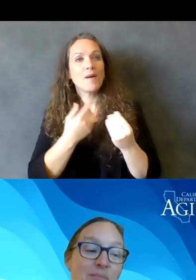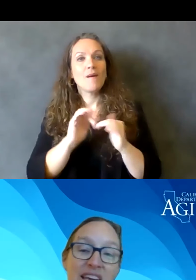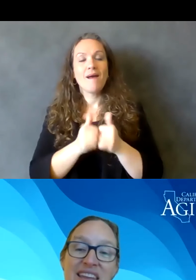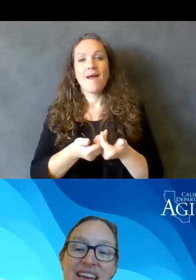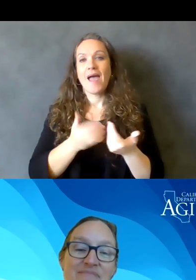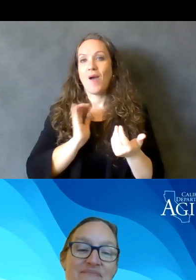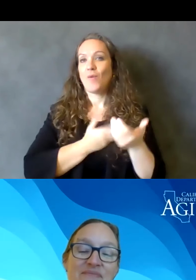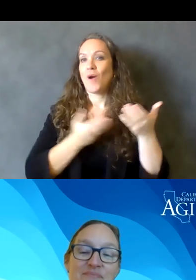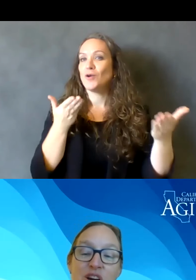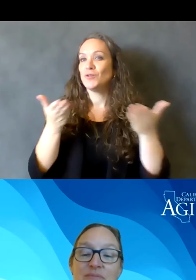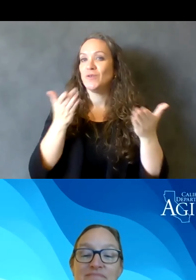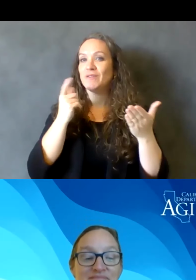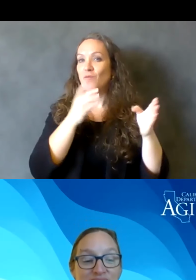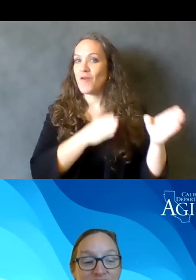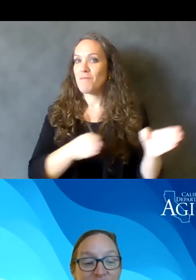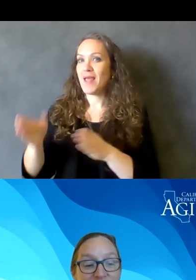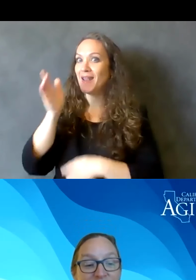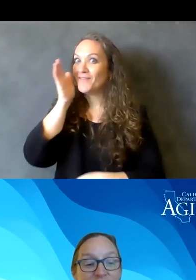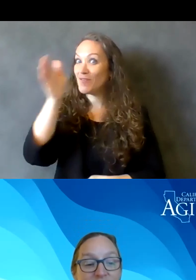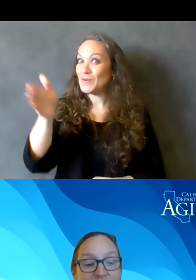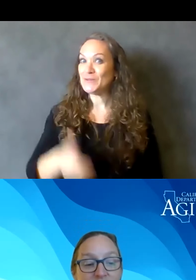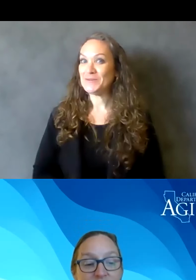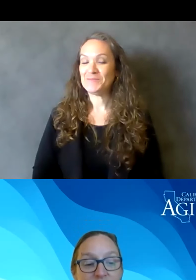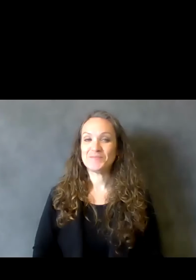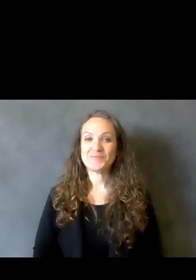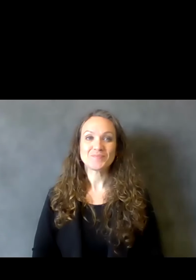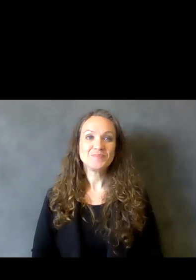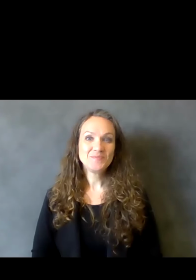reopening and planning ahead. Mark.